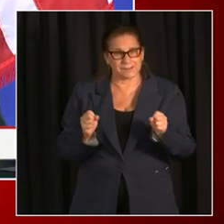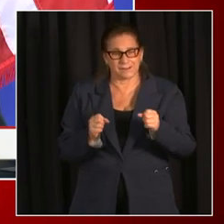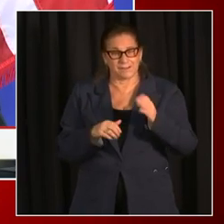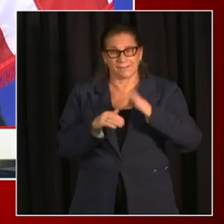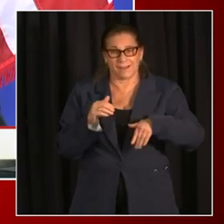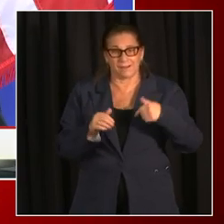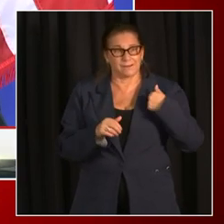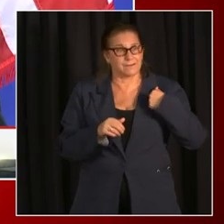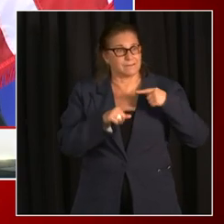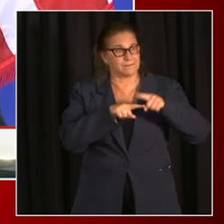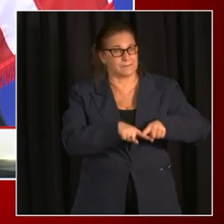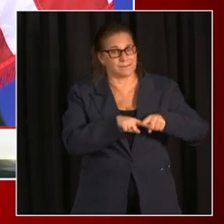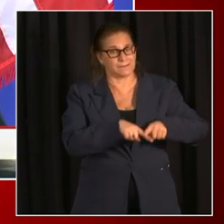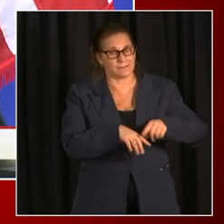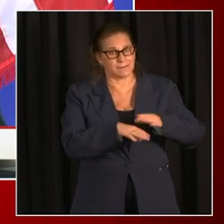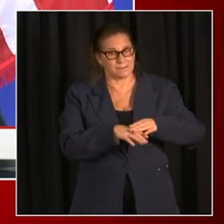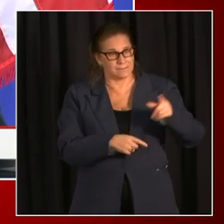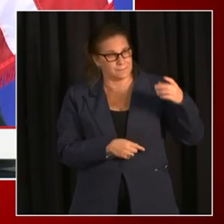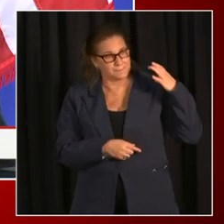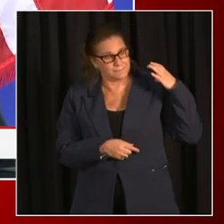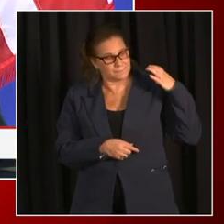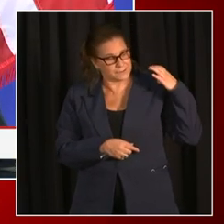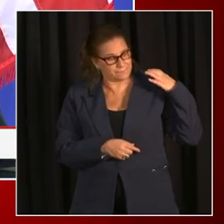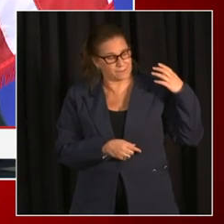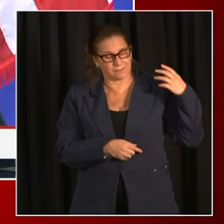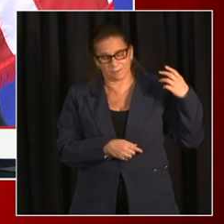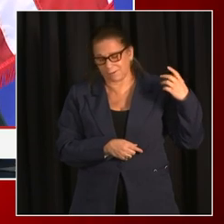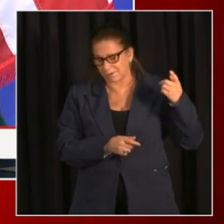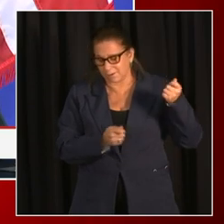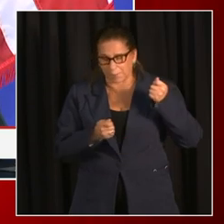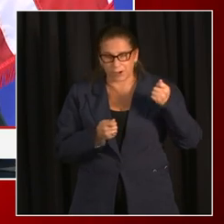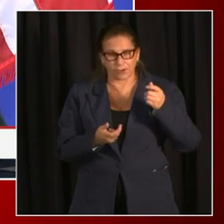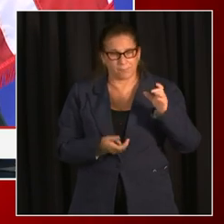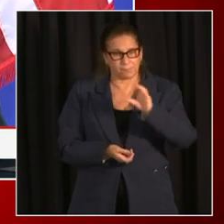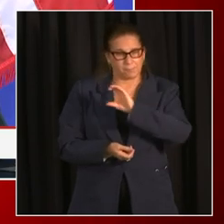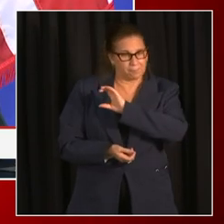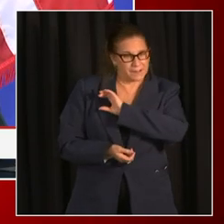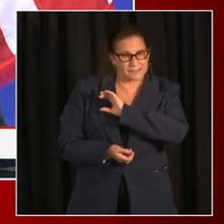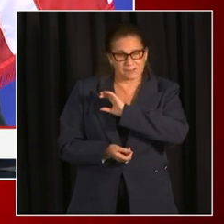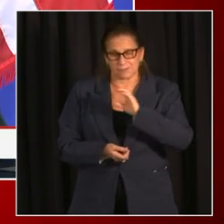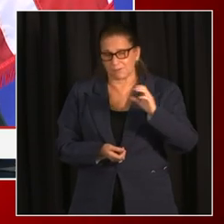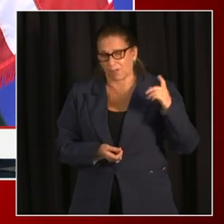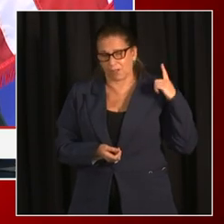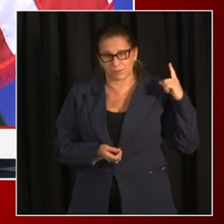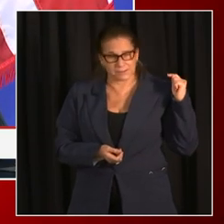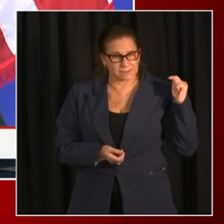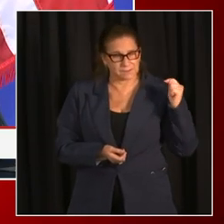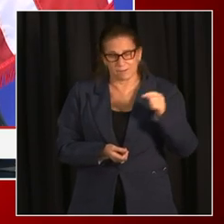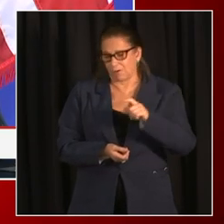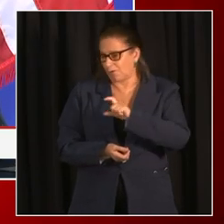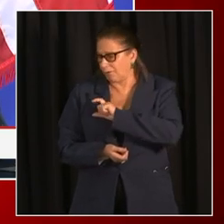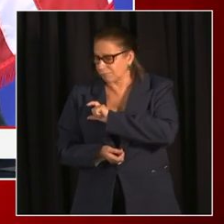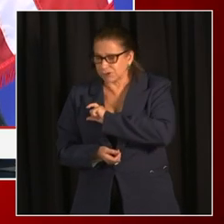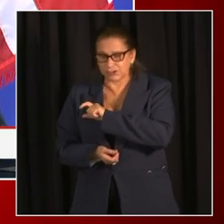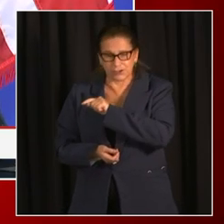the management team in that district. So the commander, the lieutenants, and the patrol